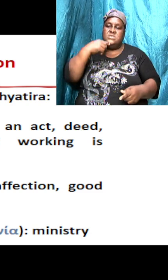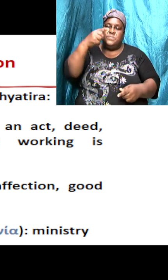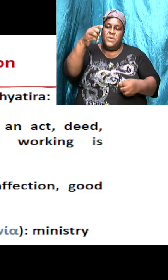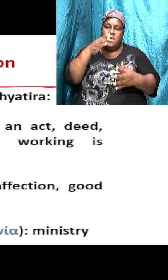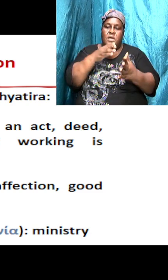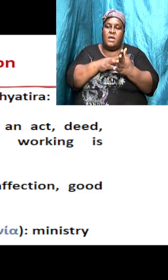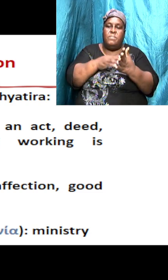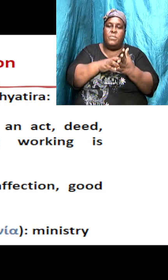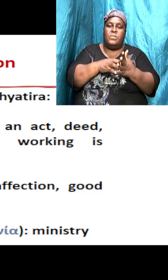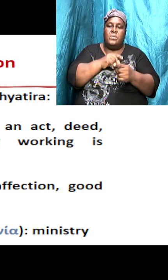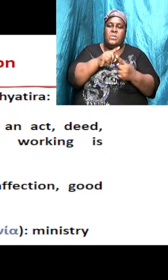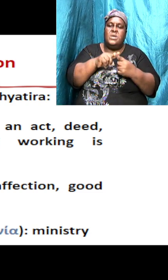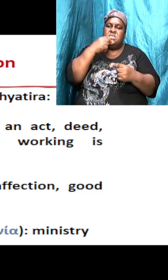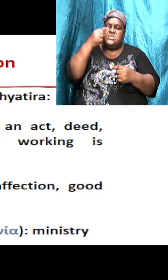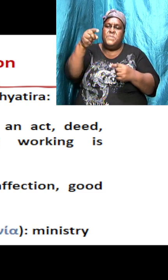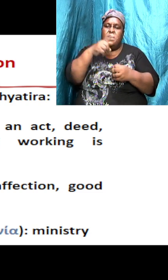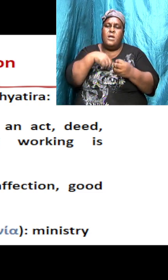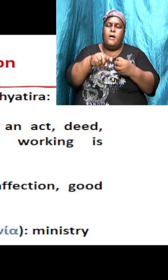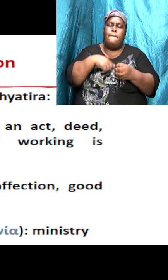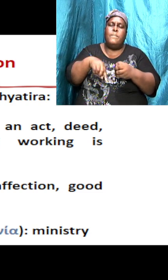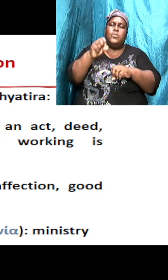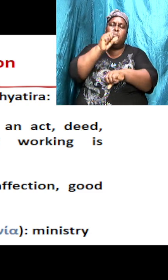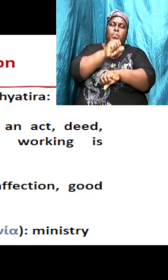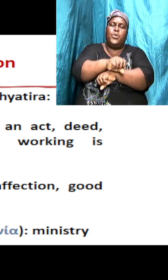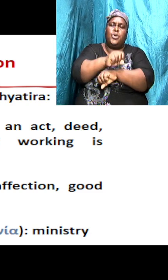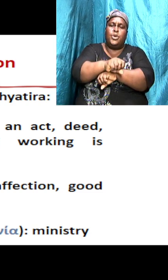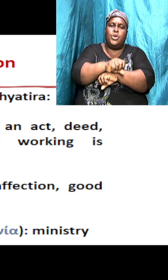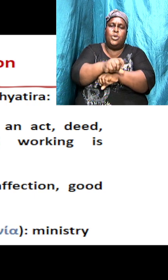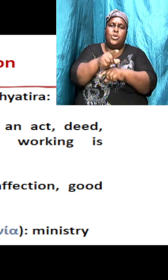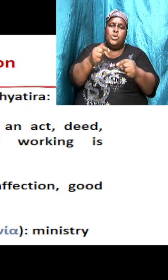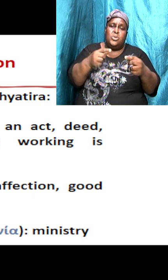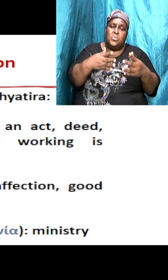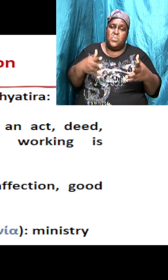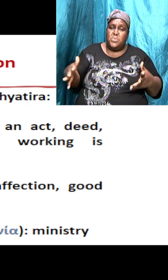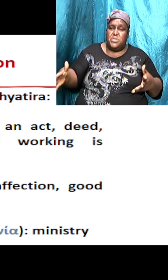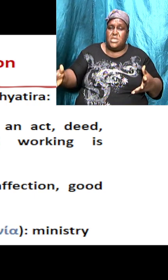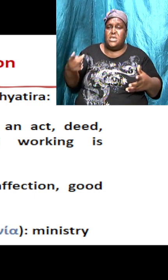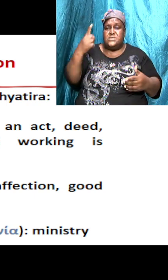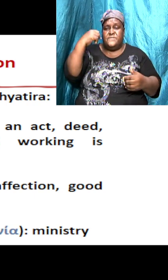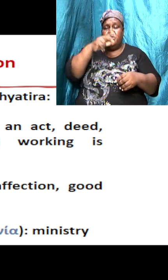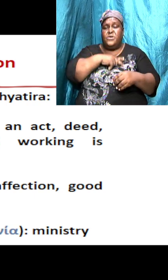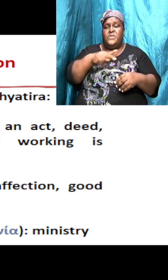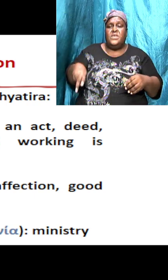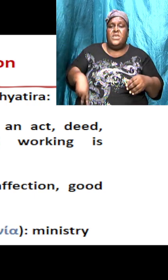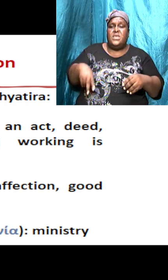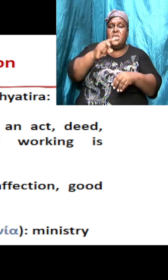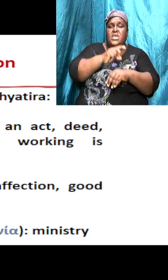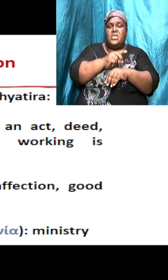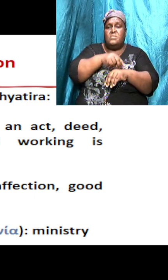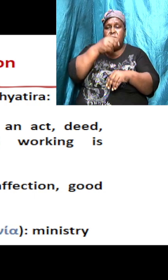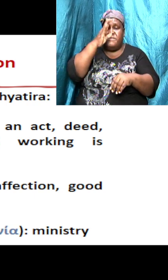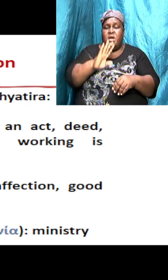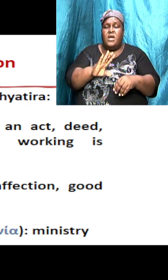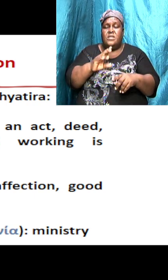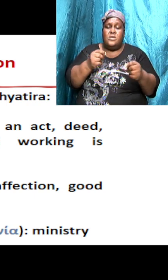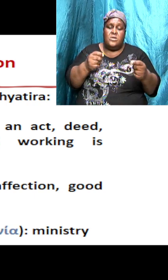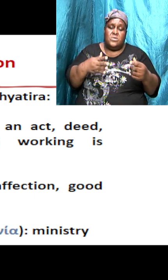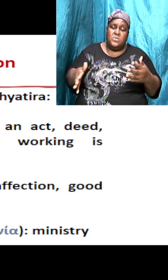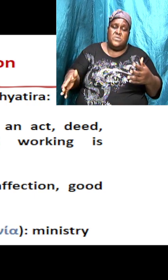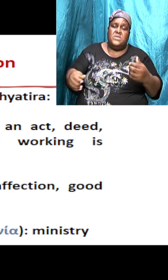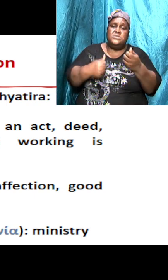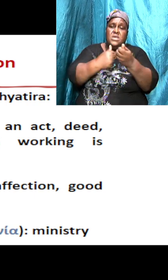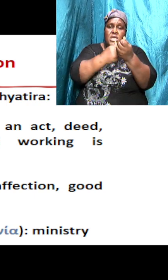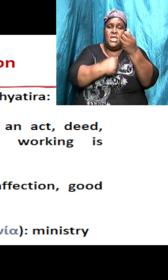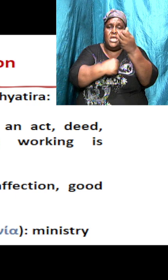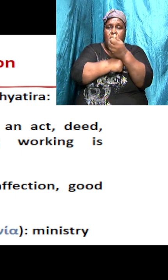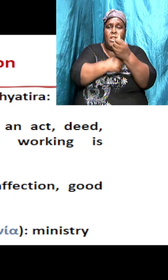talks about works, you know, it is doing things and implementing things for the kingdom and doing things to help a brother or to help a